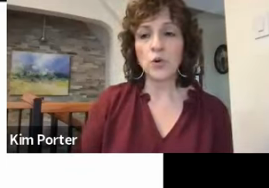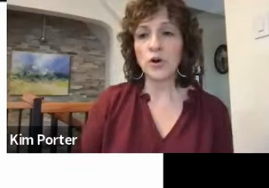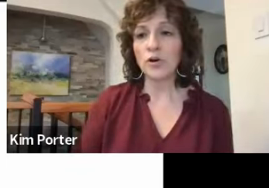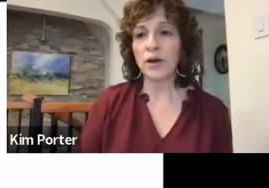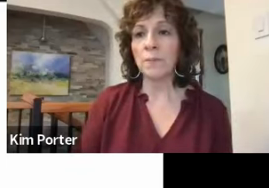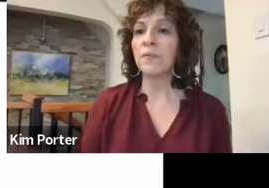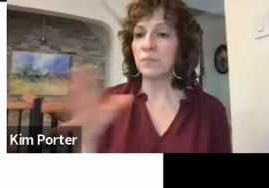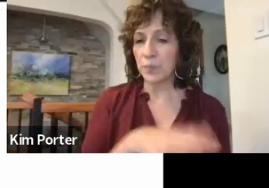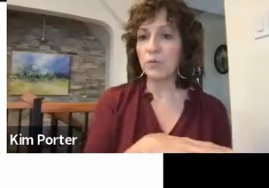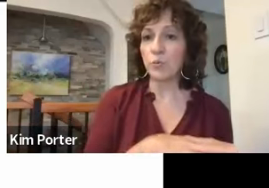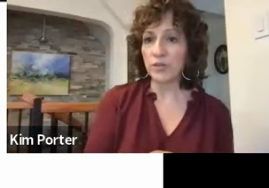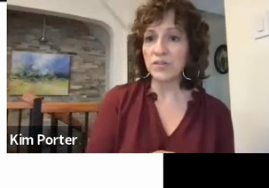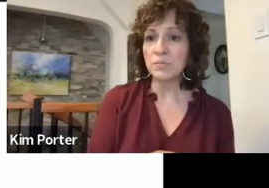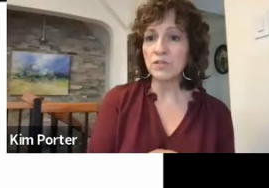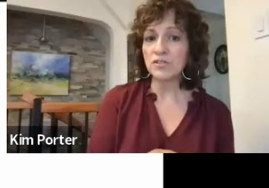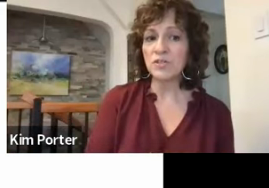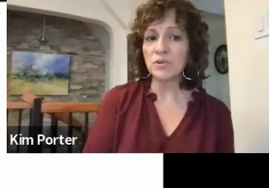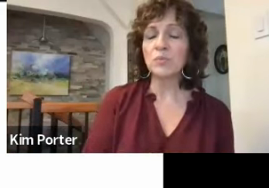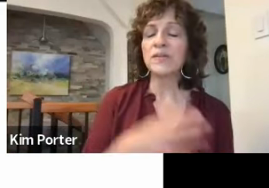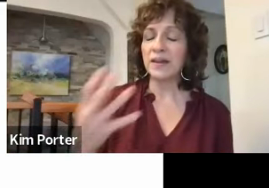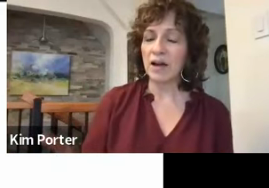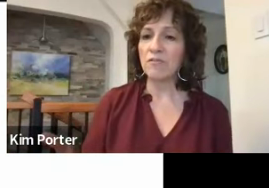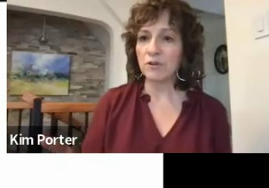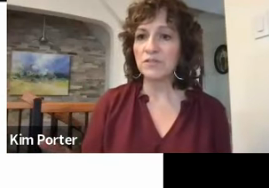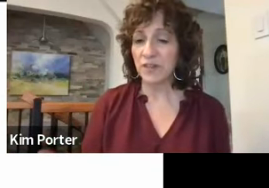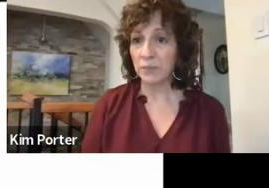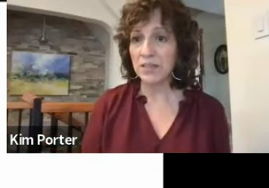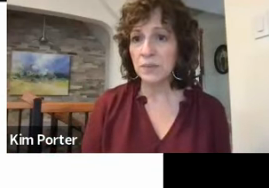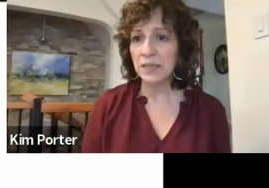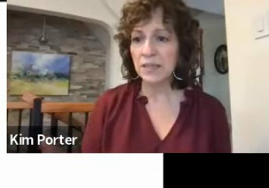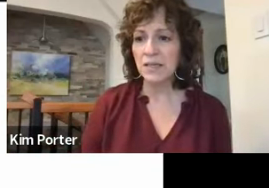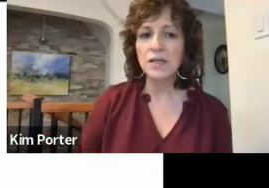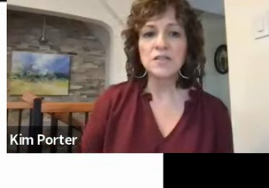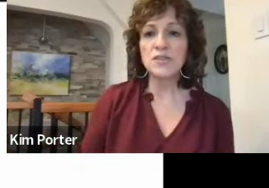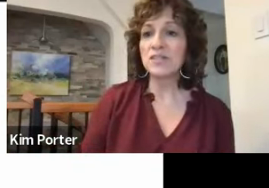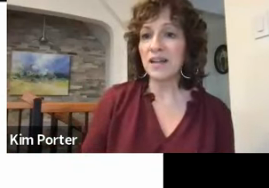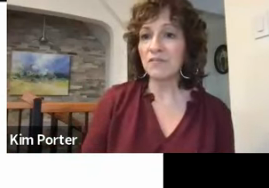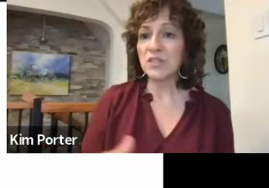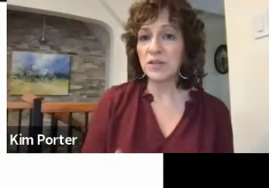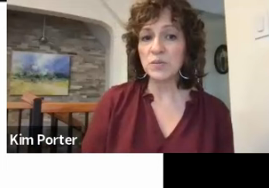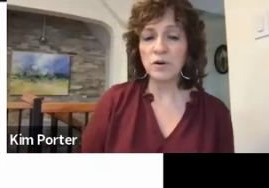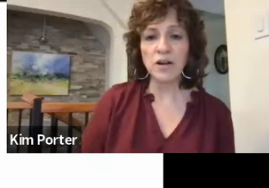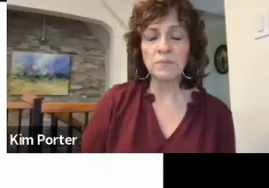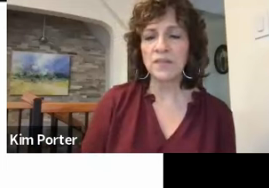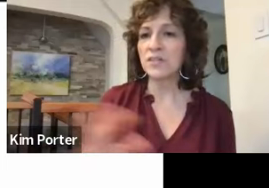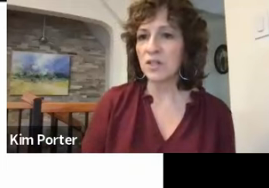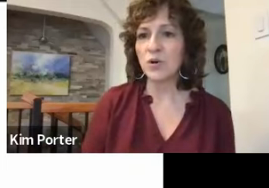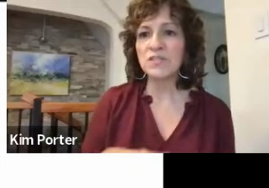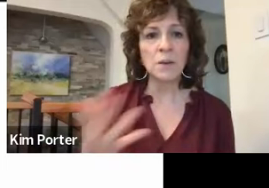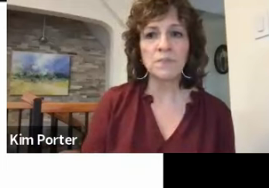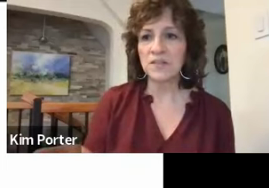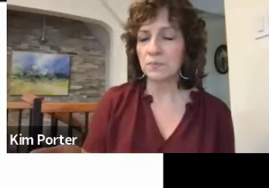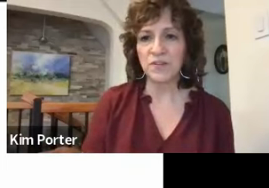is for people with a substance use disorder, but they now have friends and families meetings. So this is an evidence-based program that's